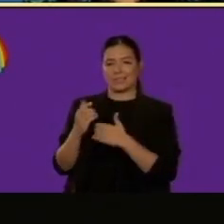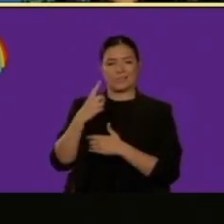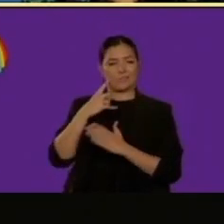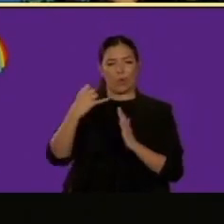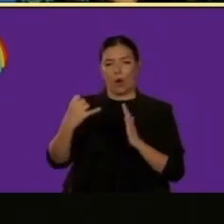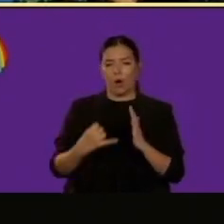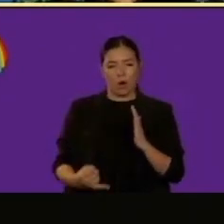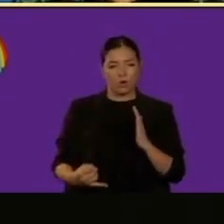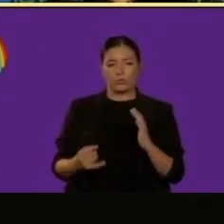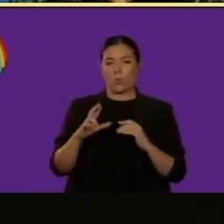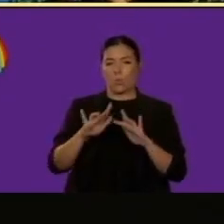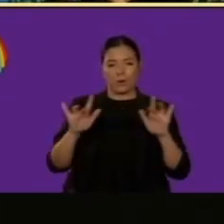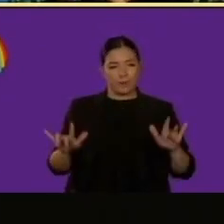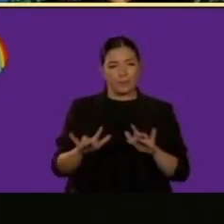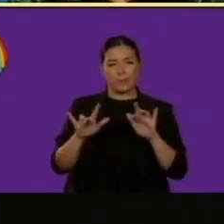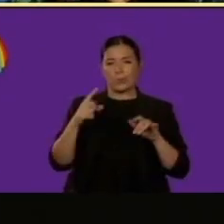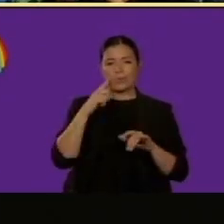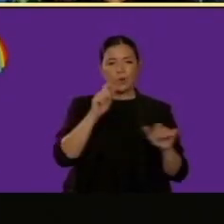neurodiversity.